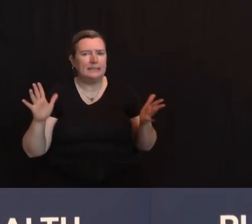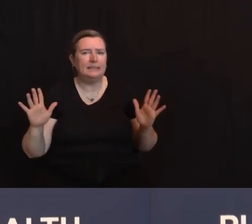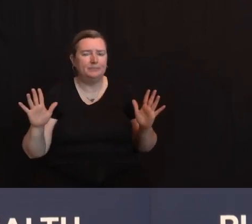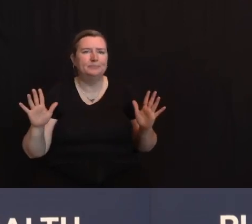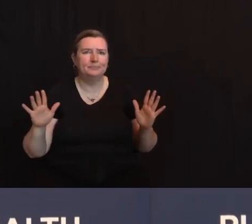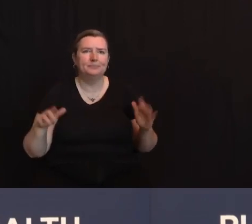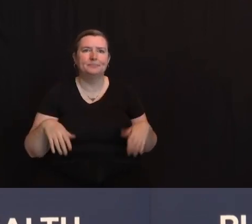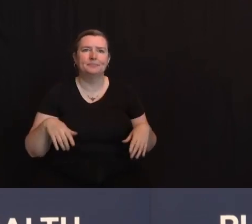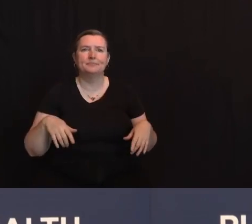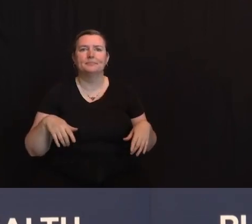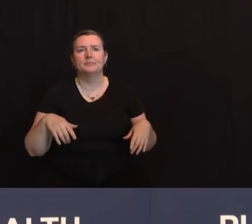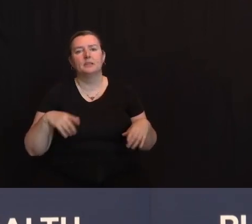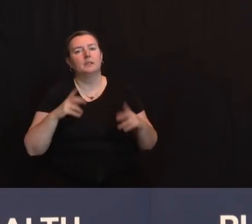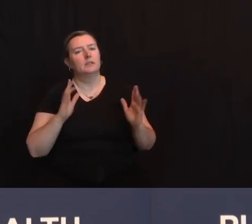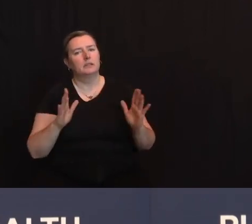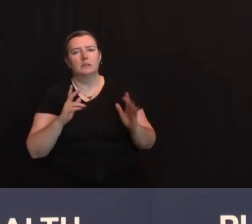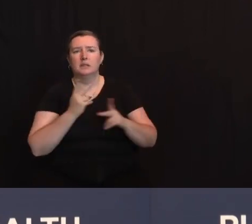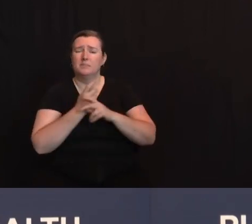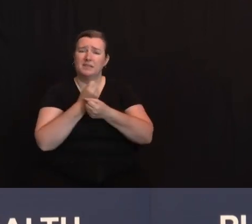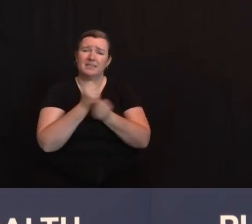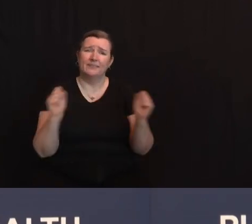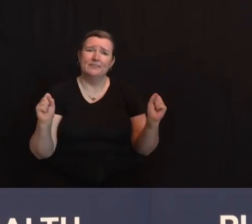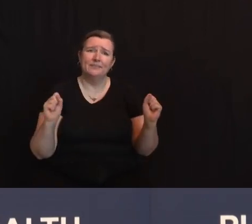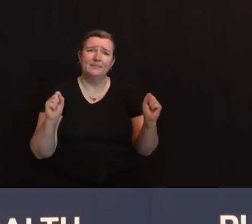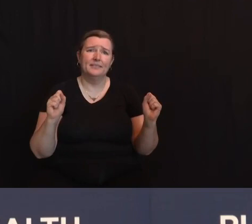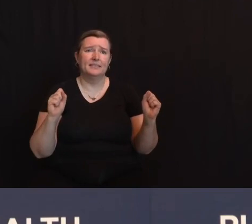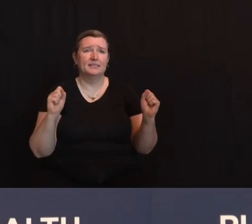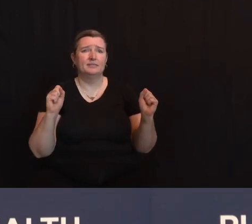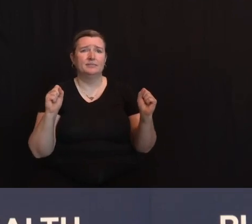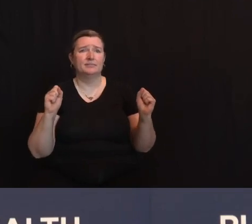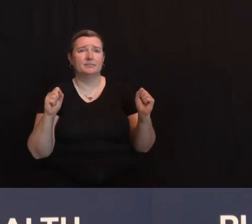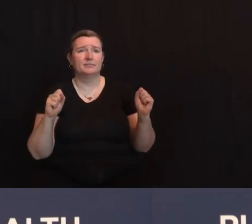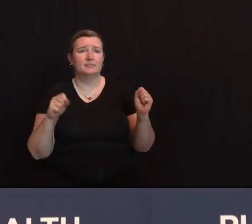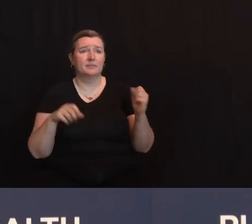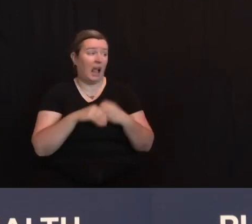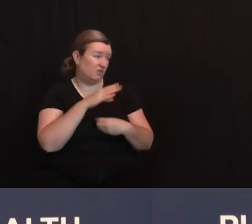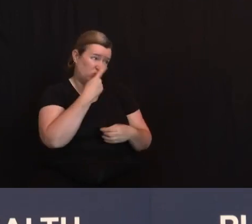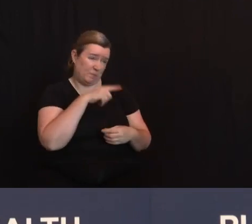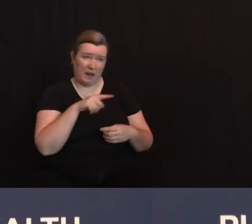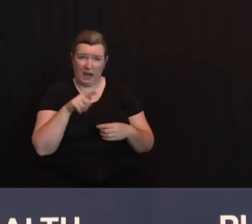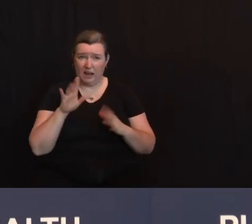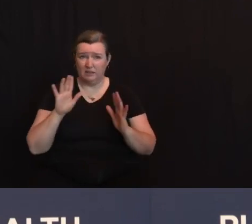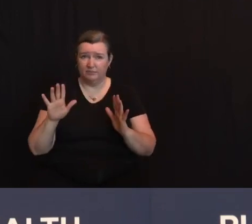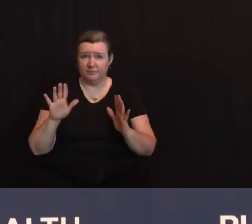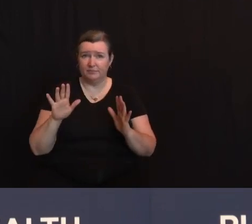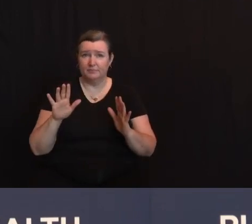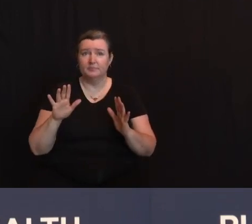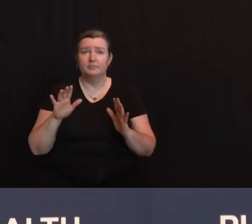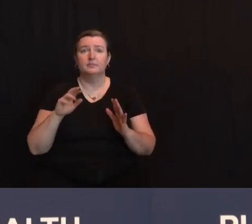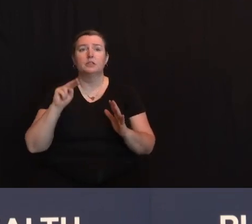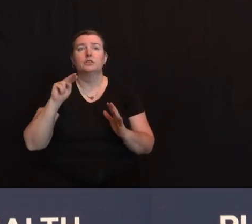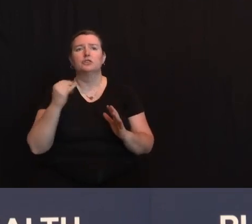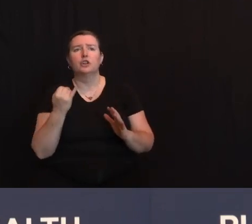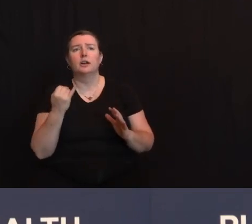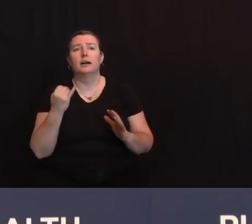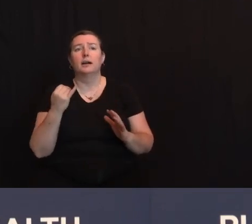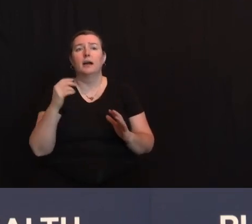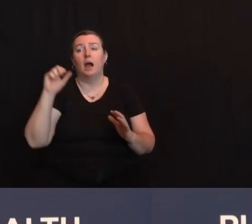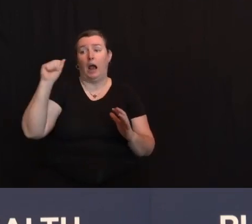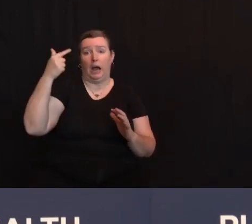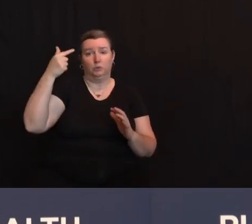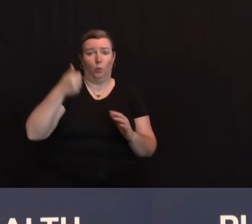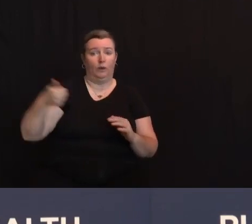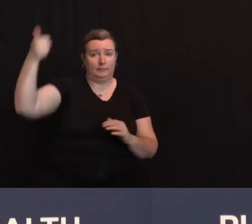our citizens safe. And if I can, Gov, just for a second, yesterday the Attorney General and I had the opportunity